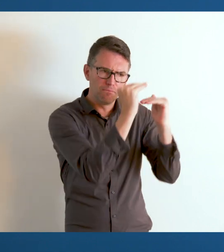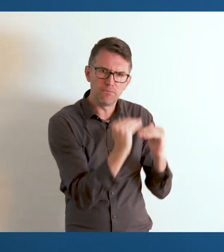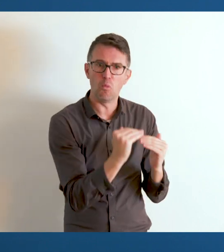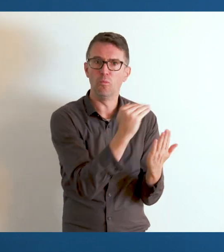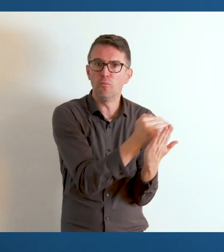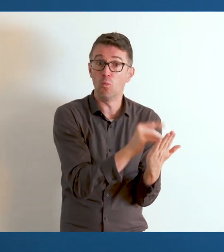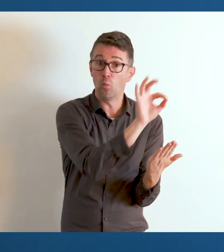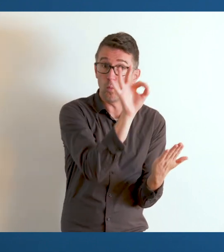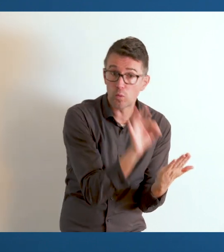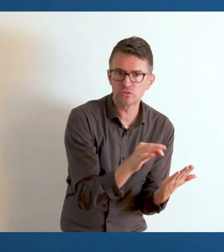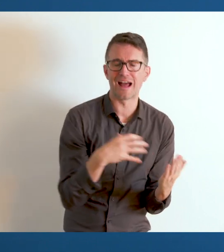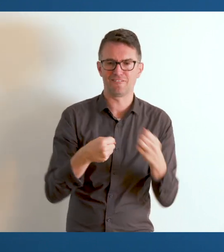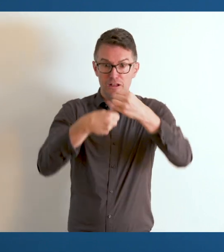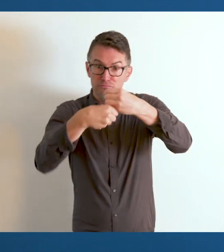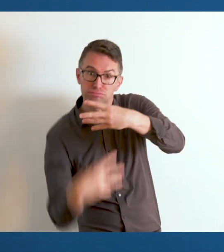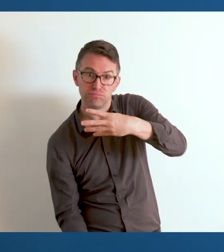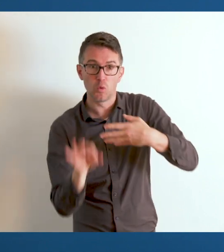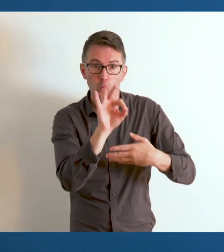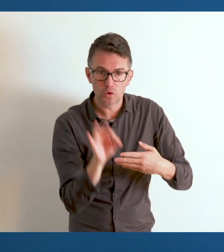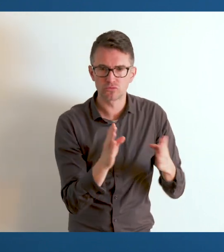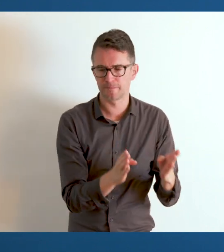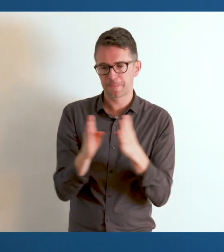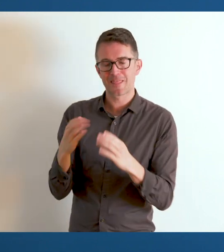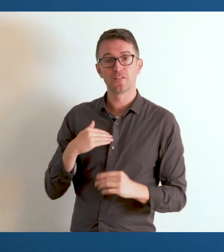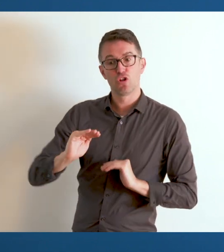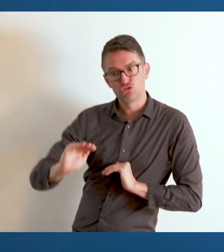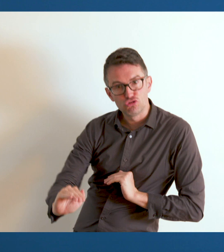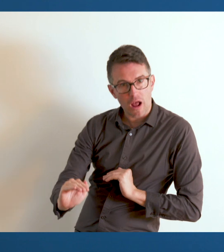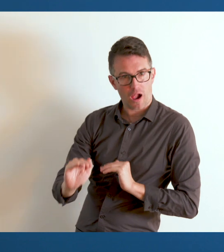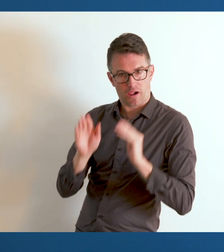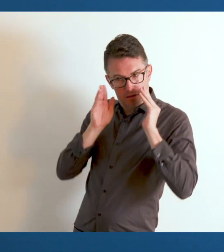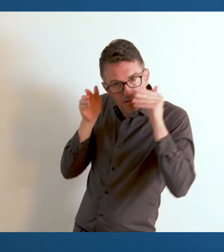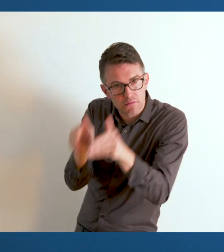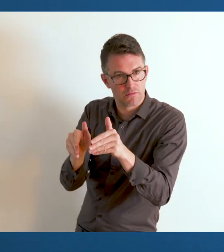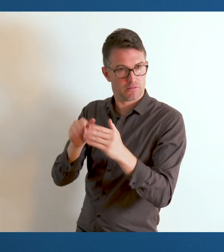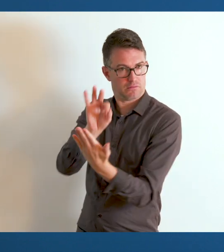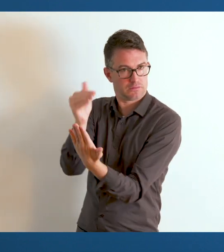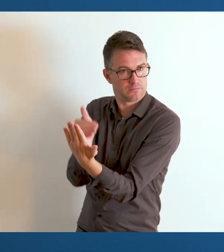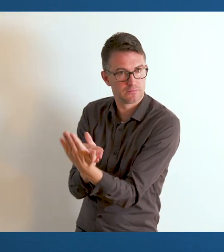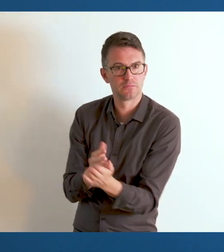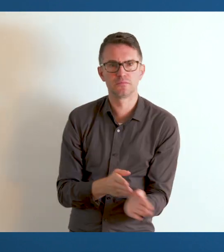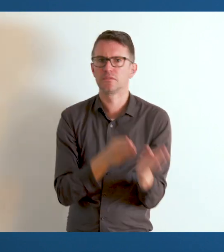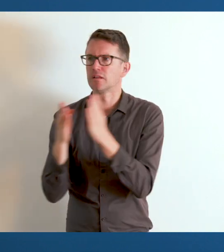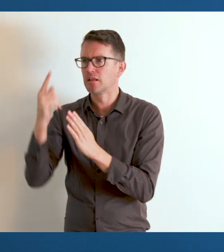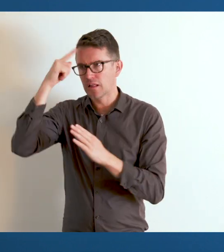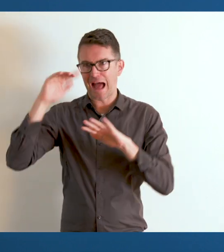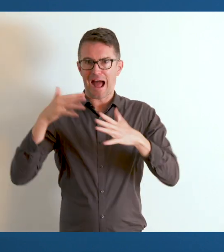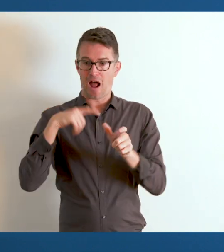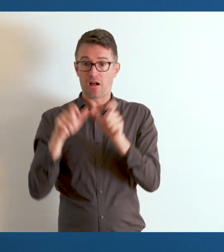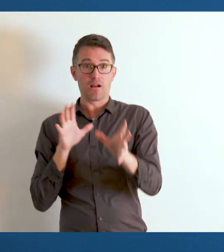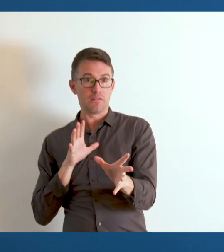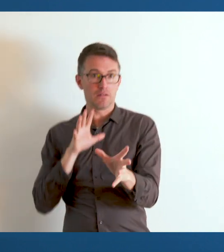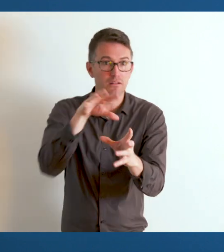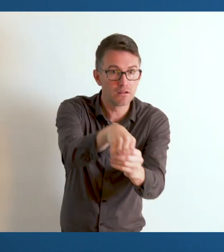of questions, we have the extended set of questions, the child functioning module, and we're getting into participation